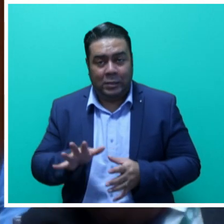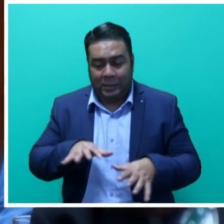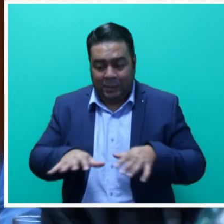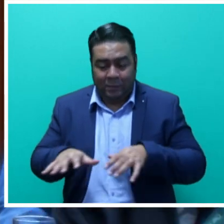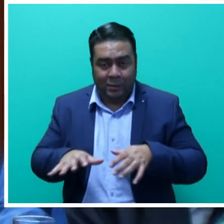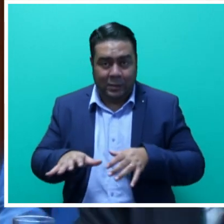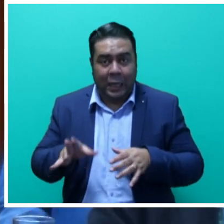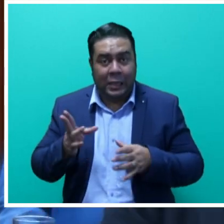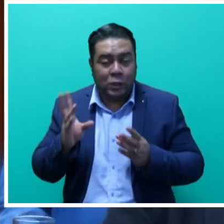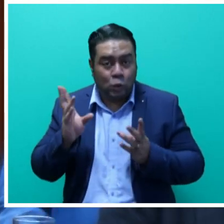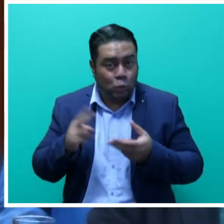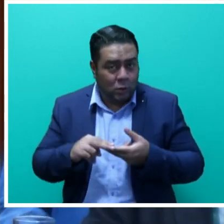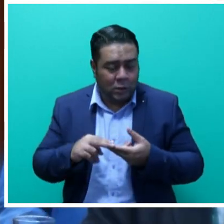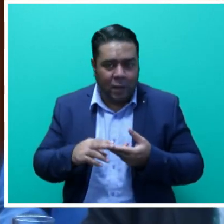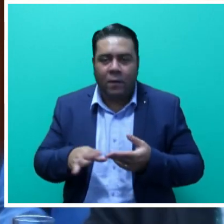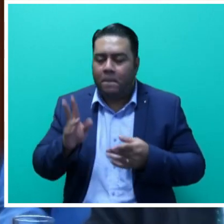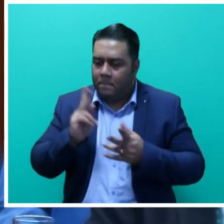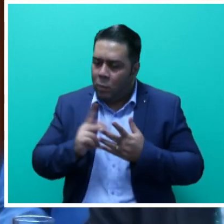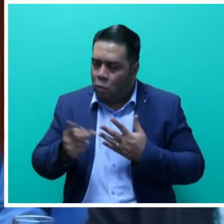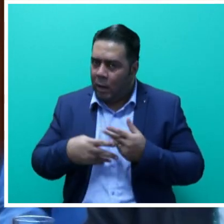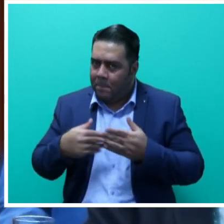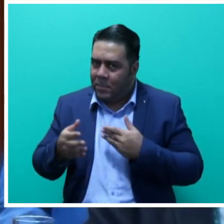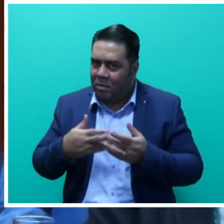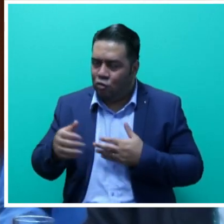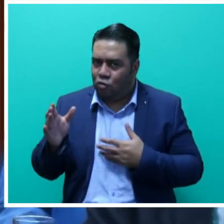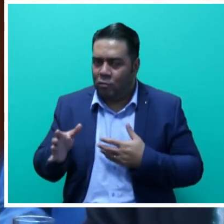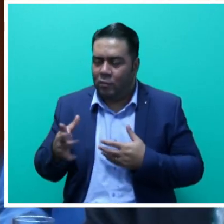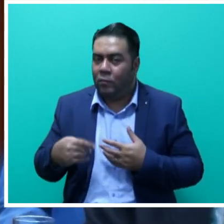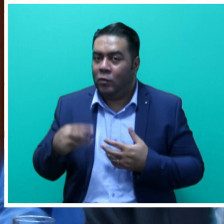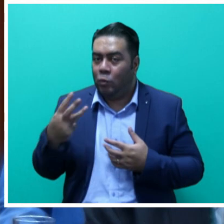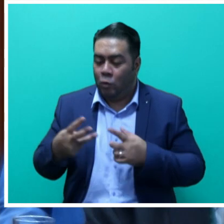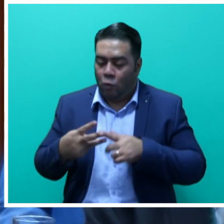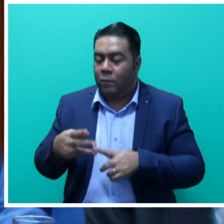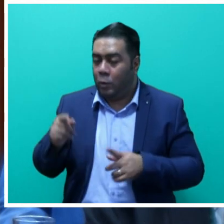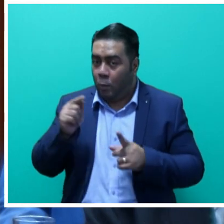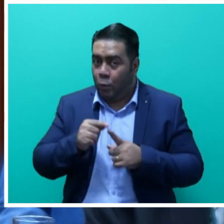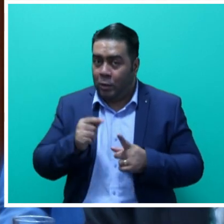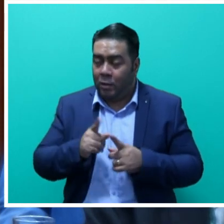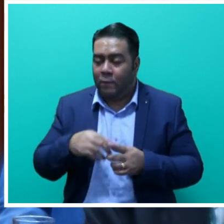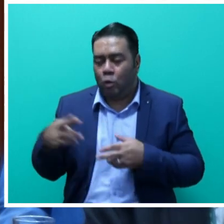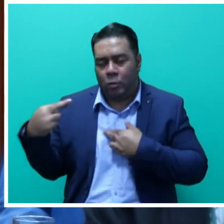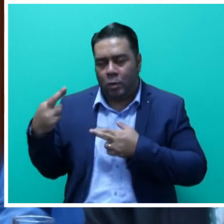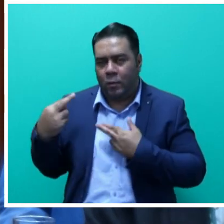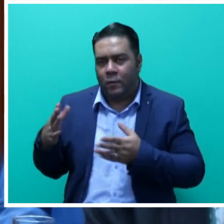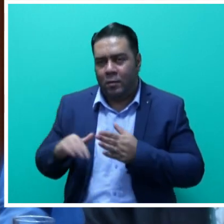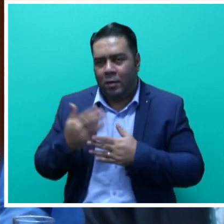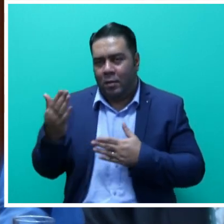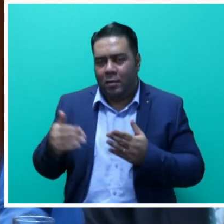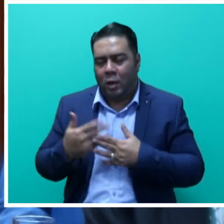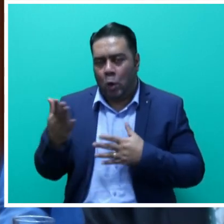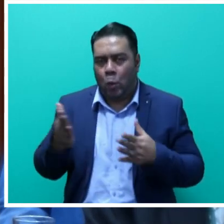includes a project manager and 3 personnel who have been appointed and are responsible for the daily operations of the